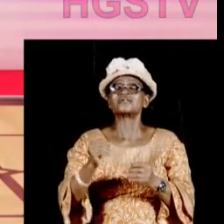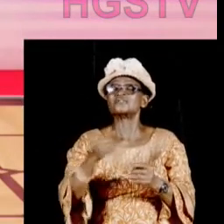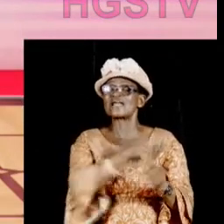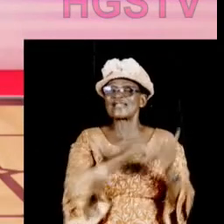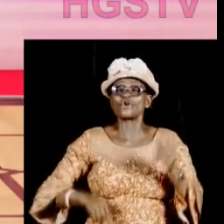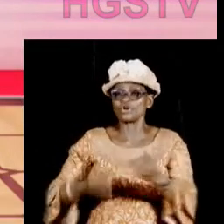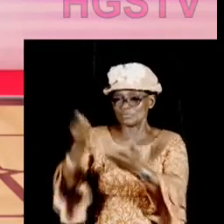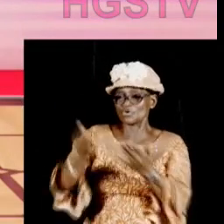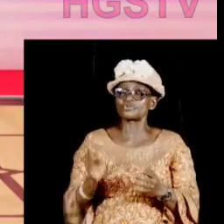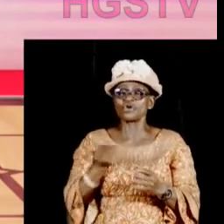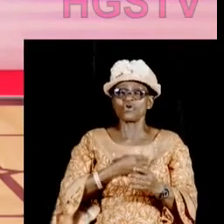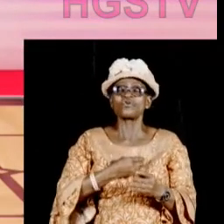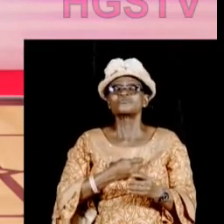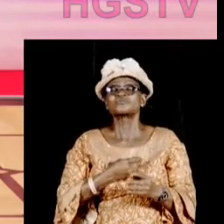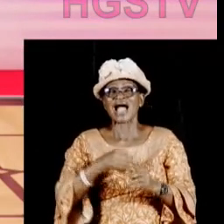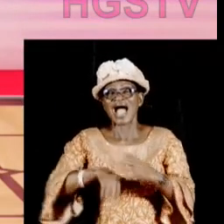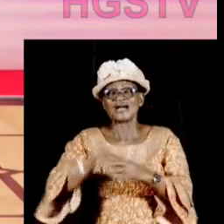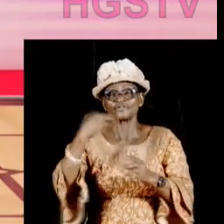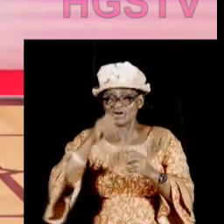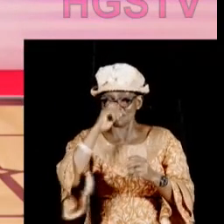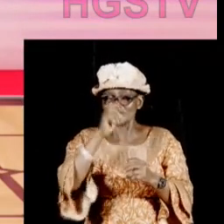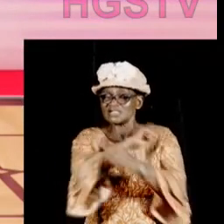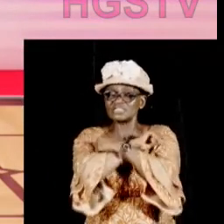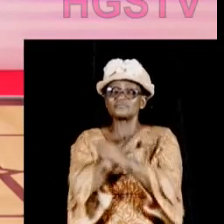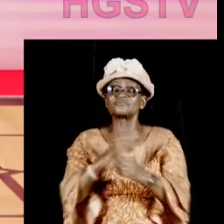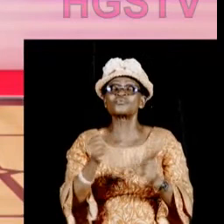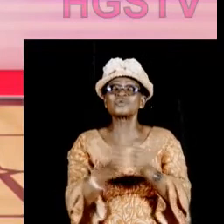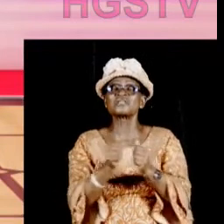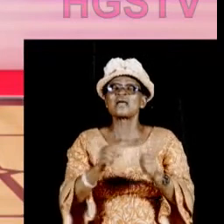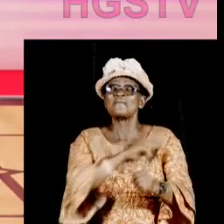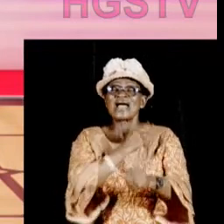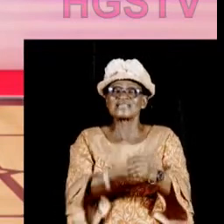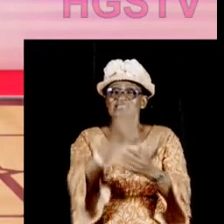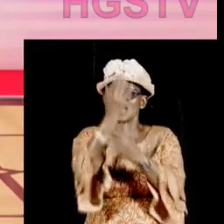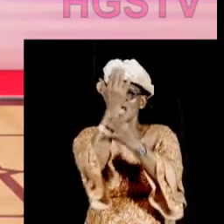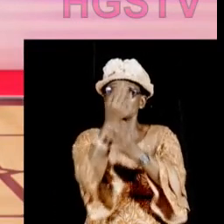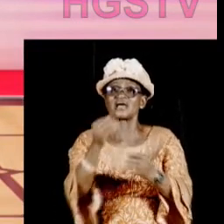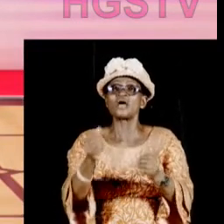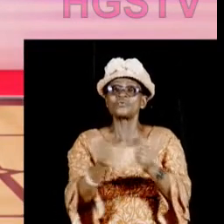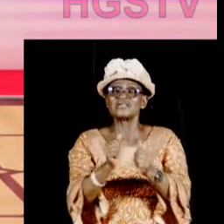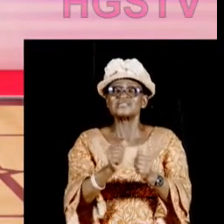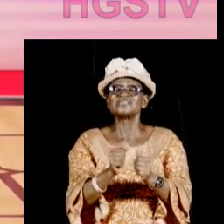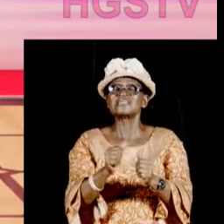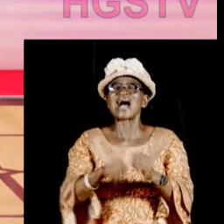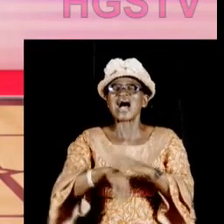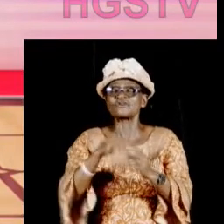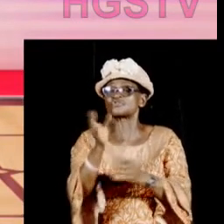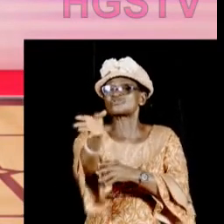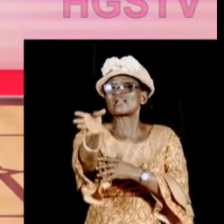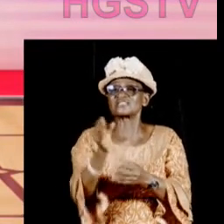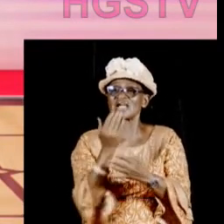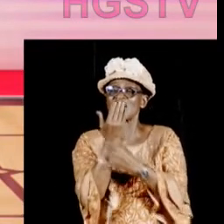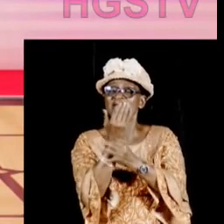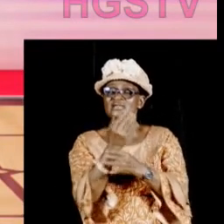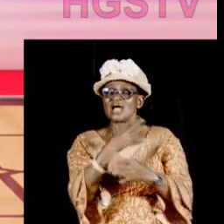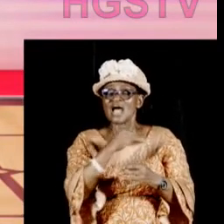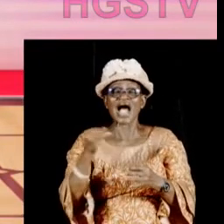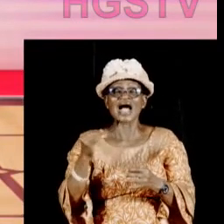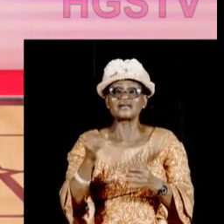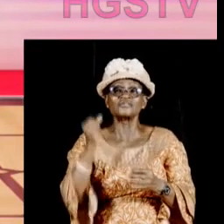forth out of Egypt with a mighty hand and with an outstretched arm and with great terribleness and